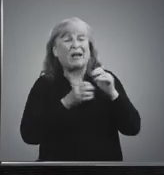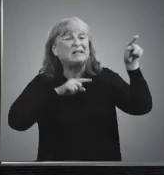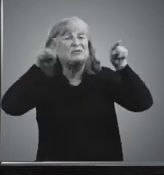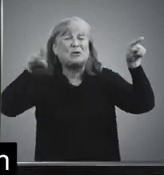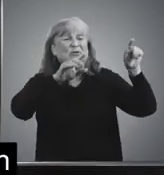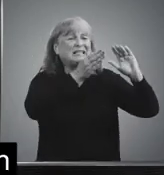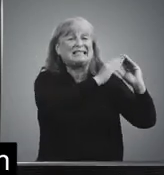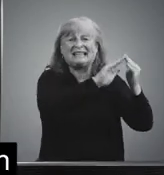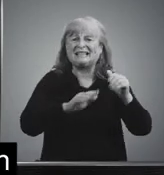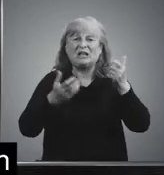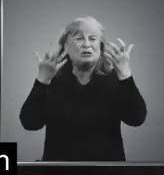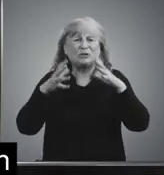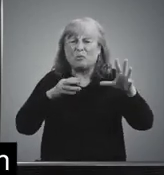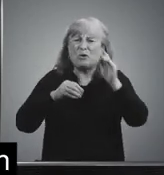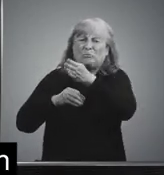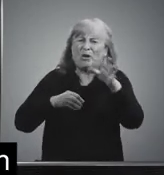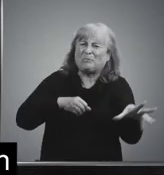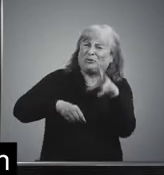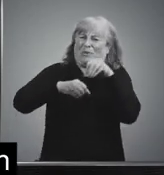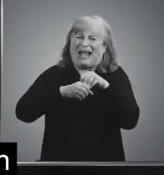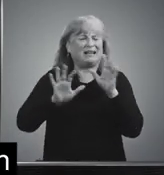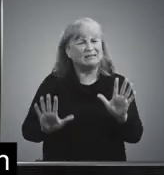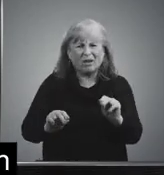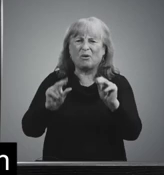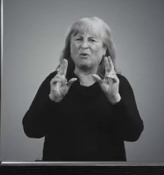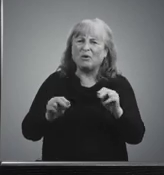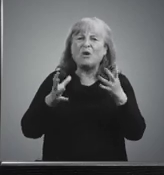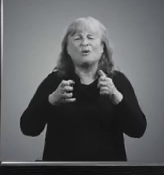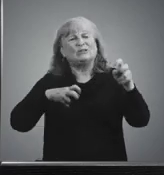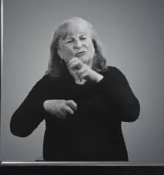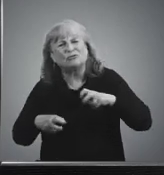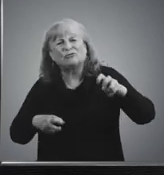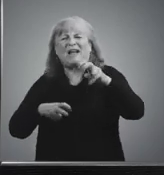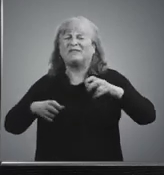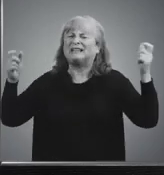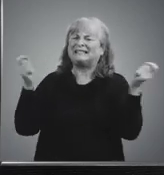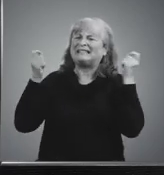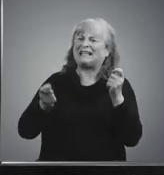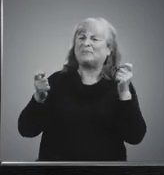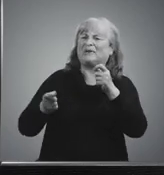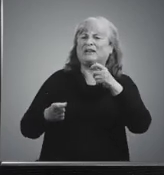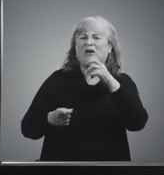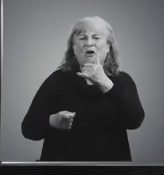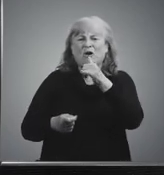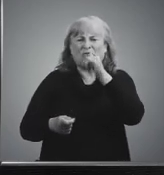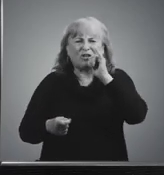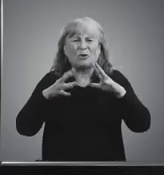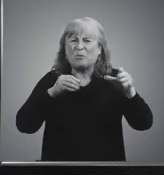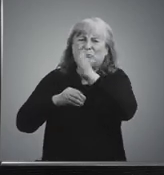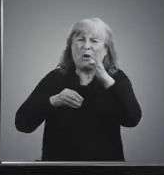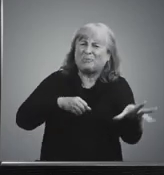that list. The best preparation to prepare ourselves for Rosh Hashanah is to look about our neighbors, our